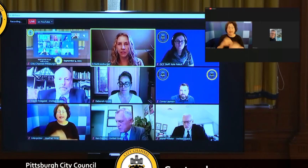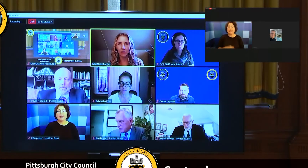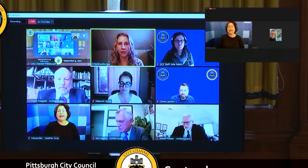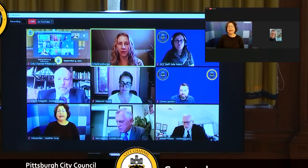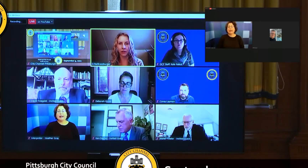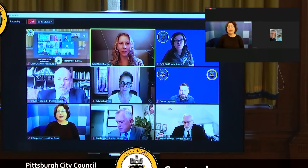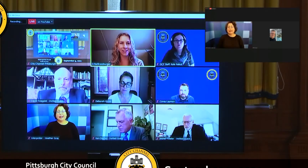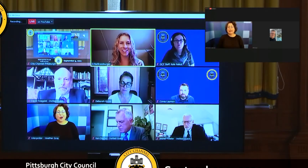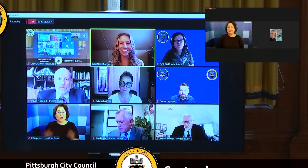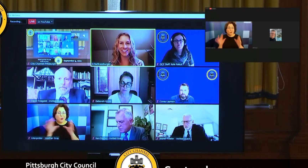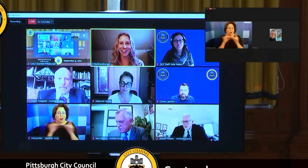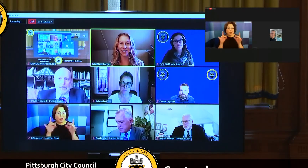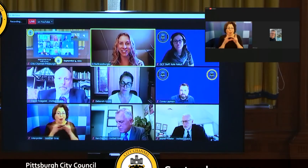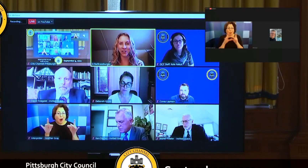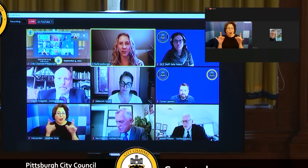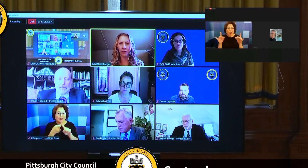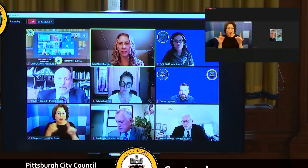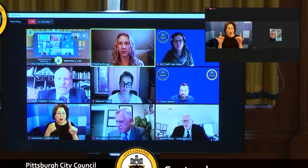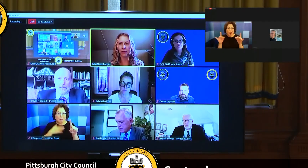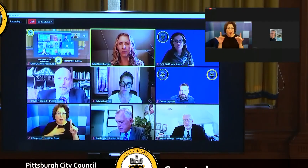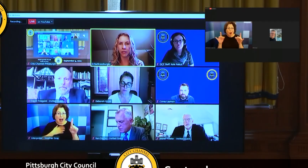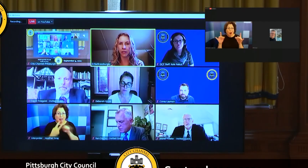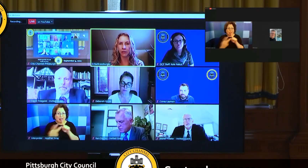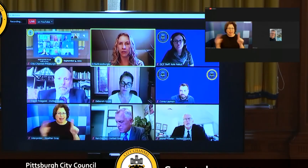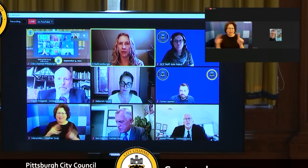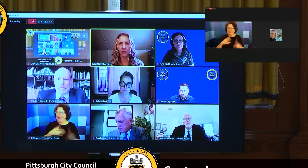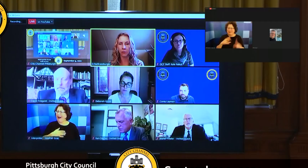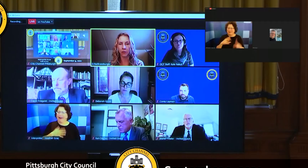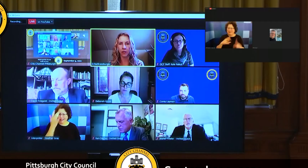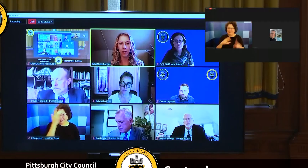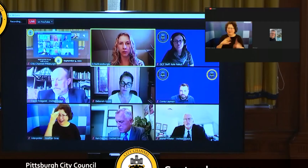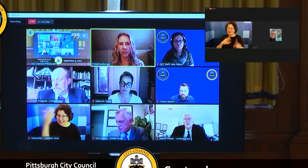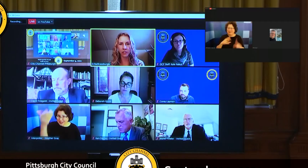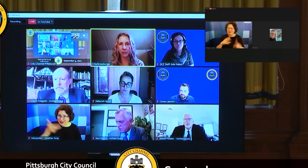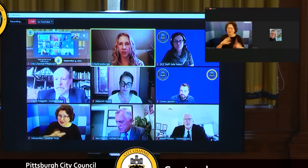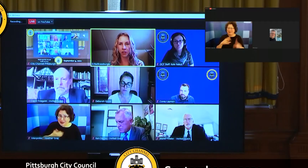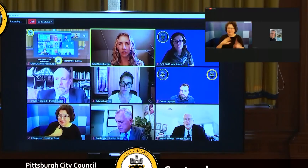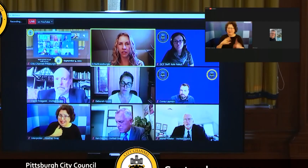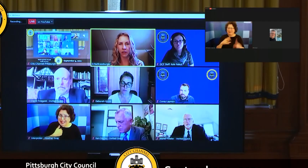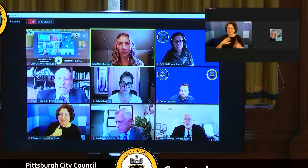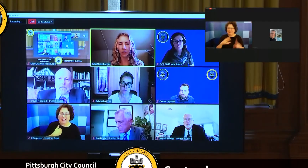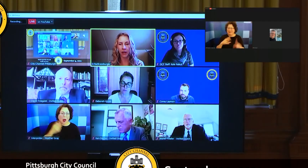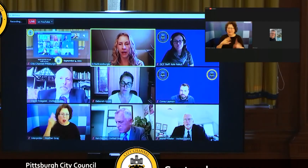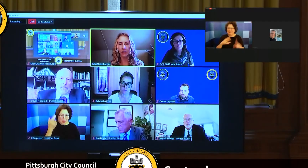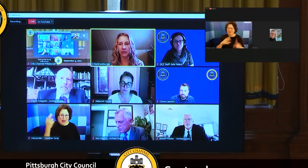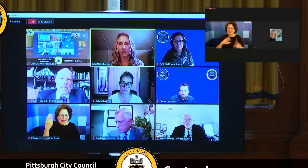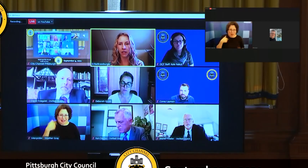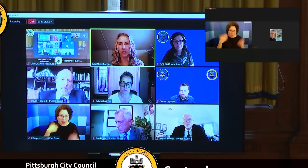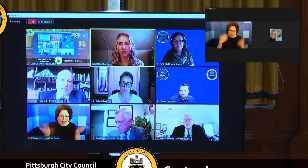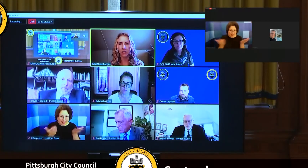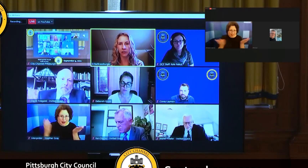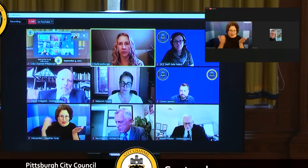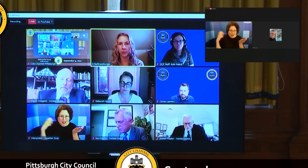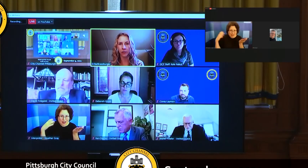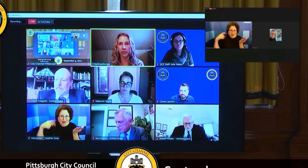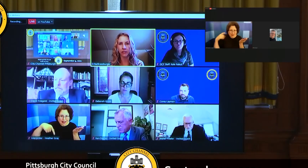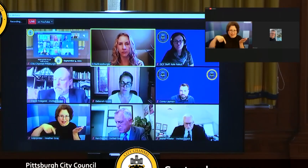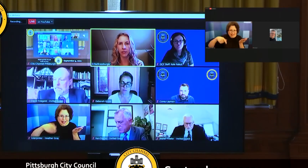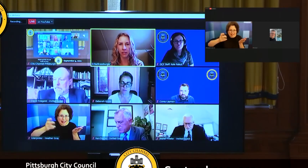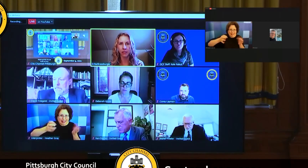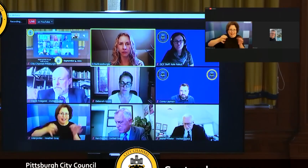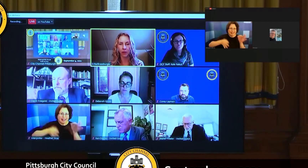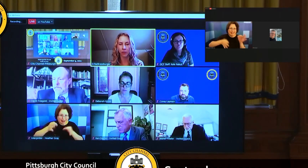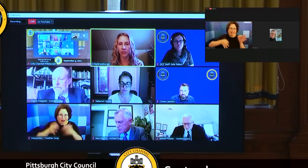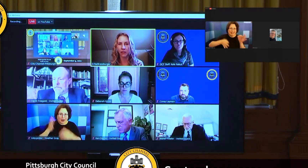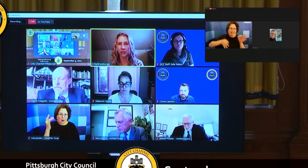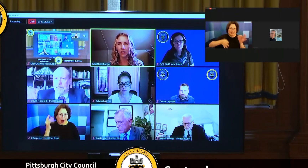perspective. And I realized I didn't actually introduce myself at the beginning of the hearing, but the reason I'm chairing the hearing as a city council member is because